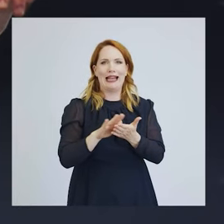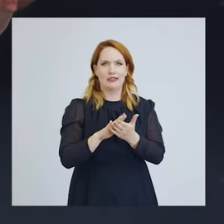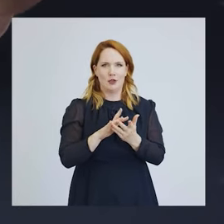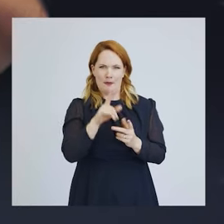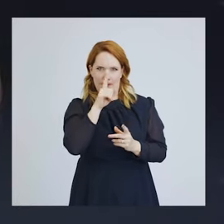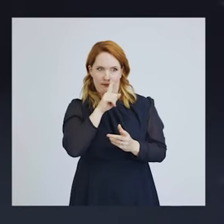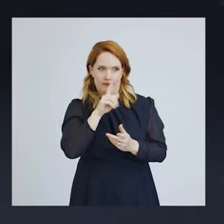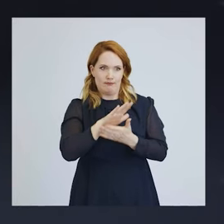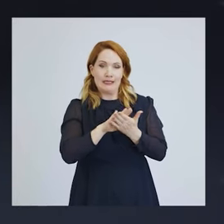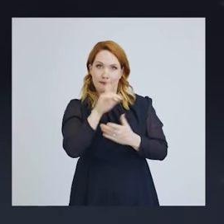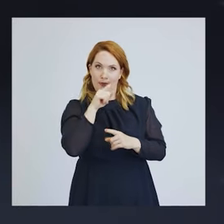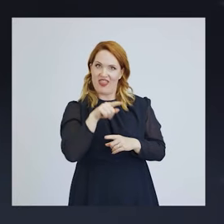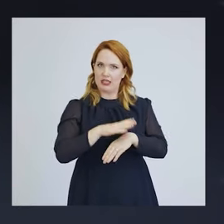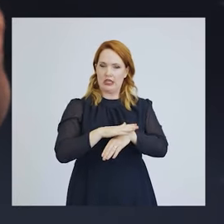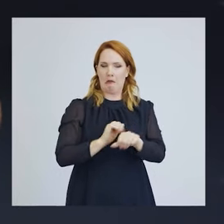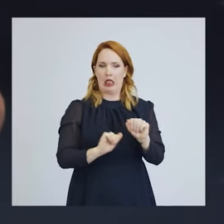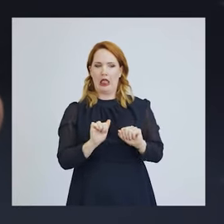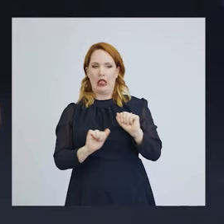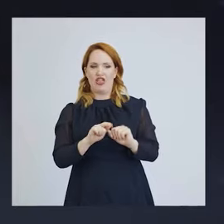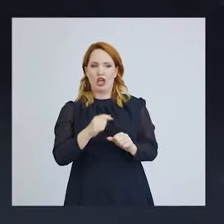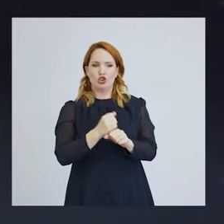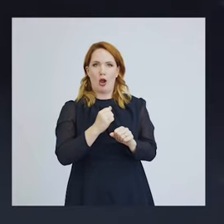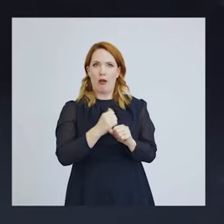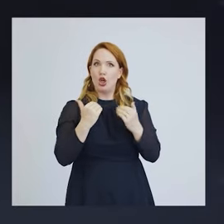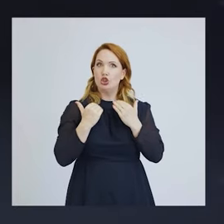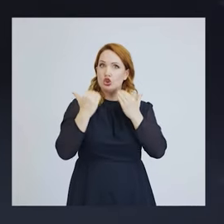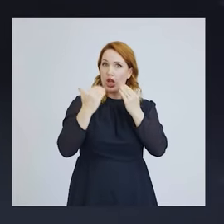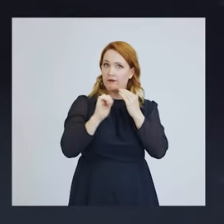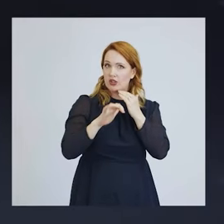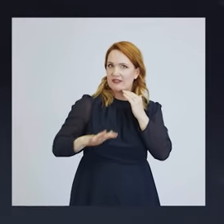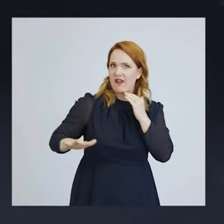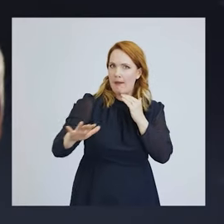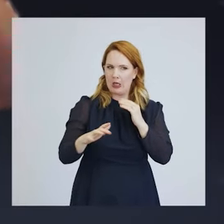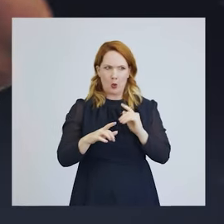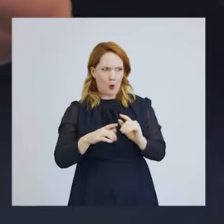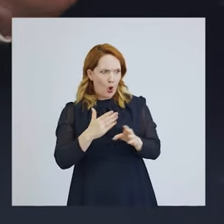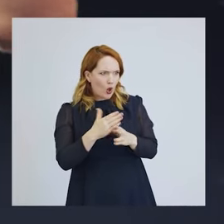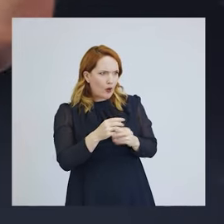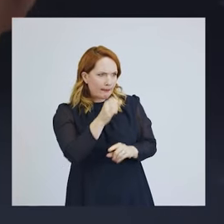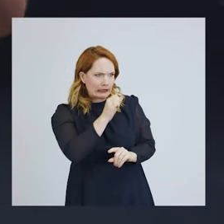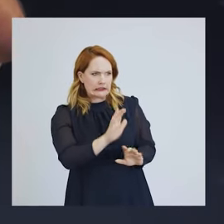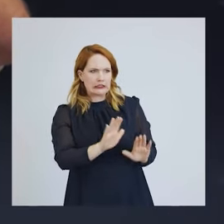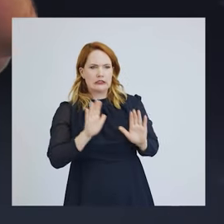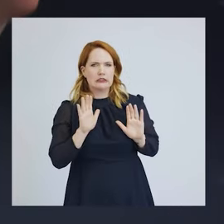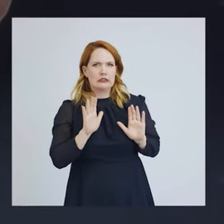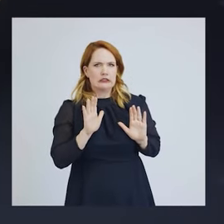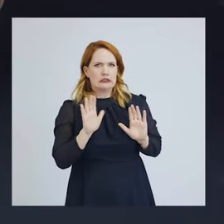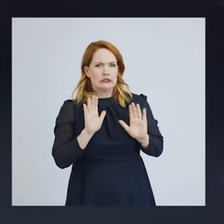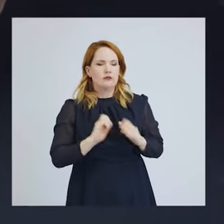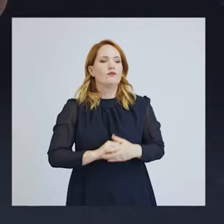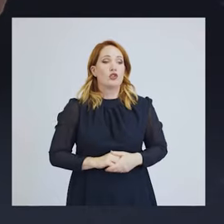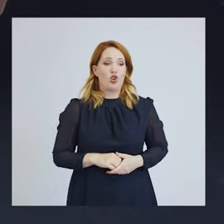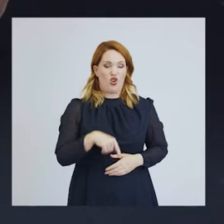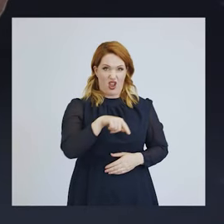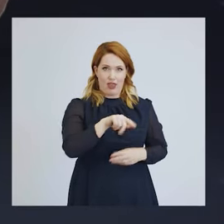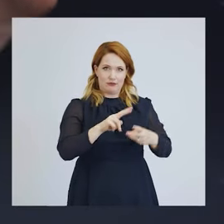unclean. And so not only was he taking that job and it was disgusting, but it was actually bringing shame to his whole family that he would be associated